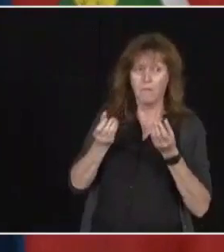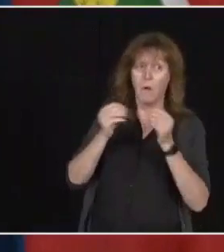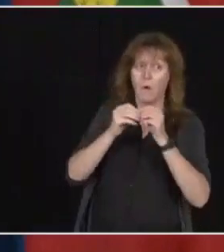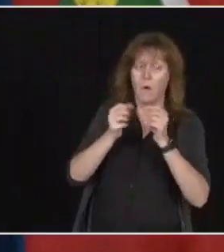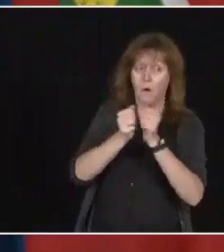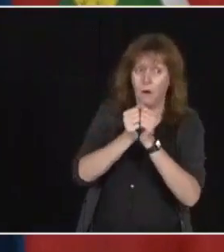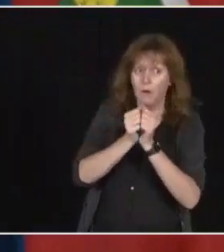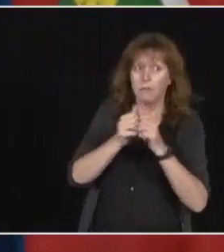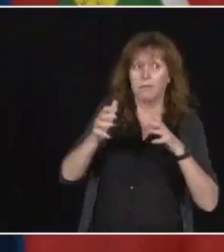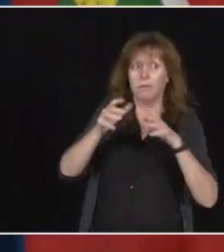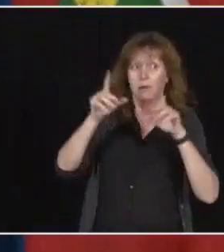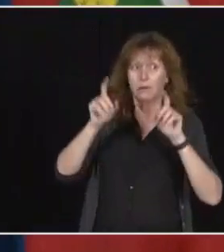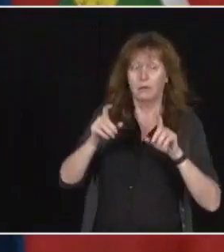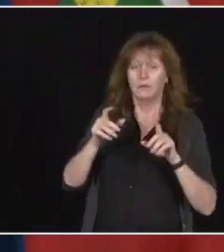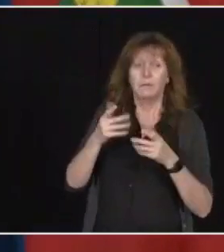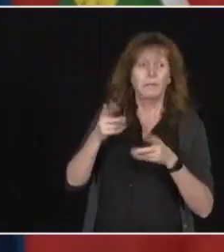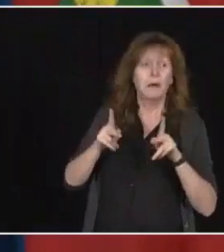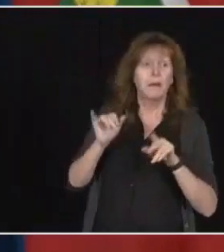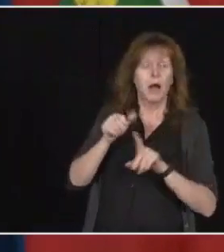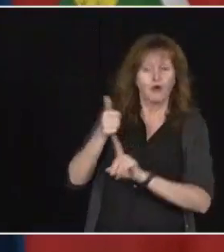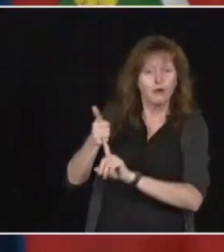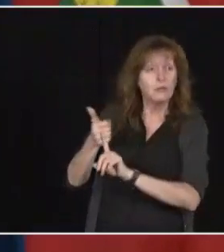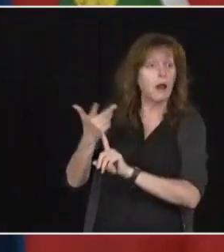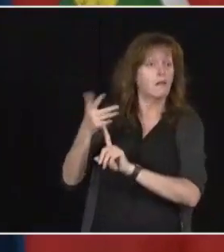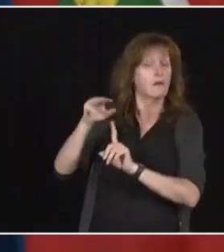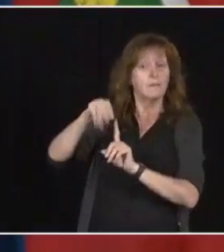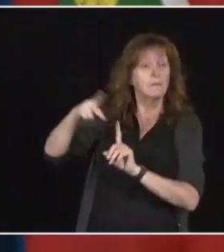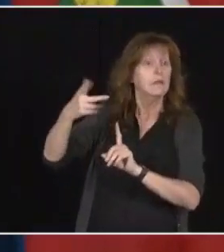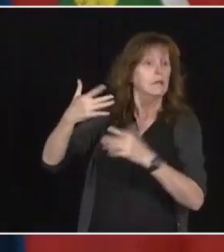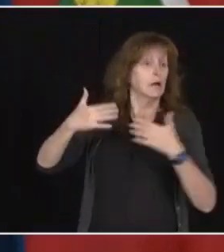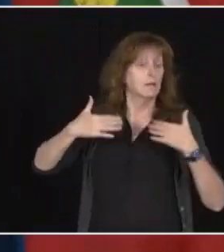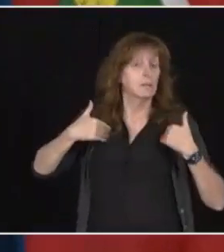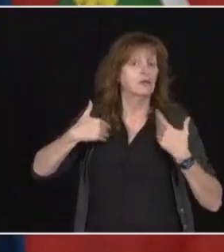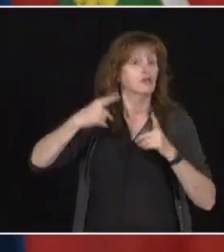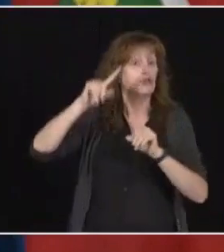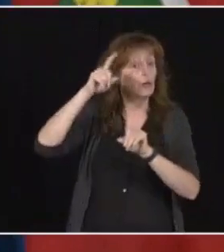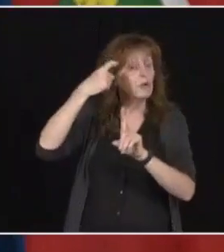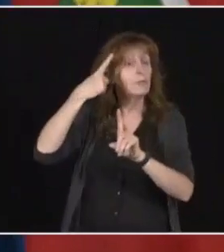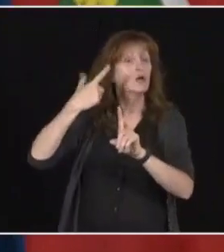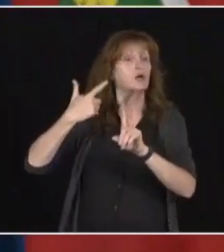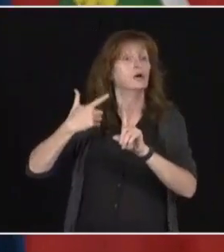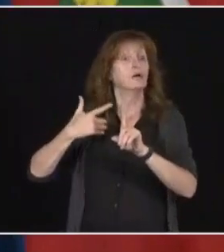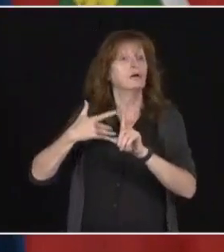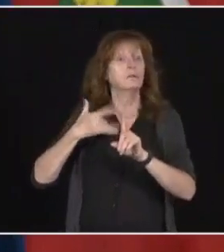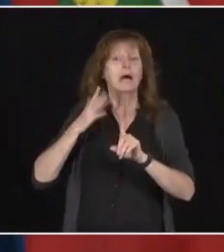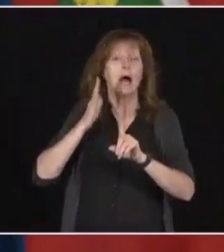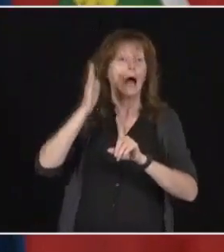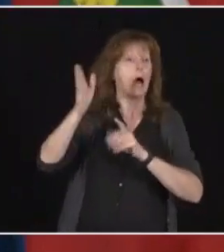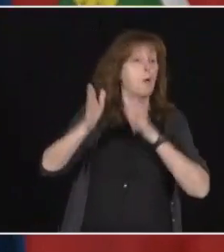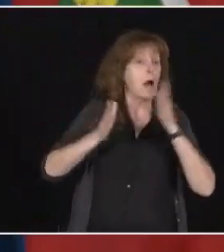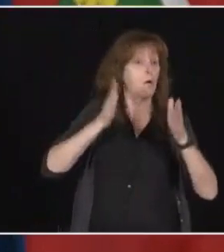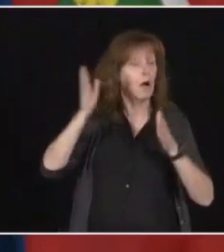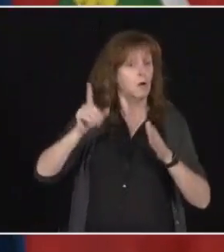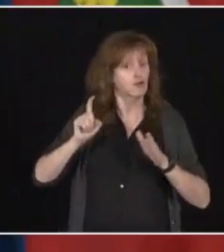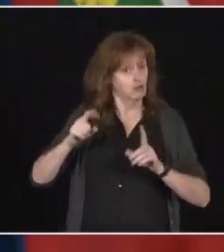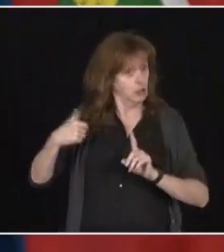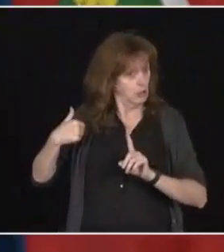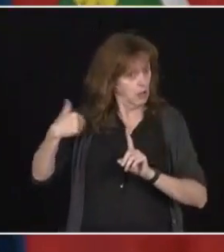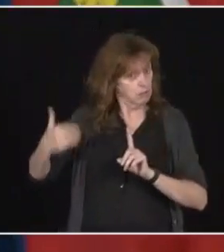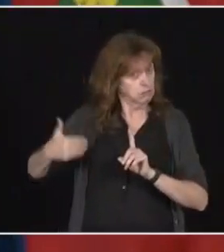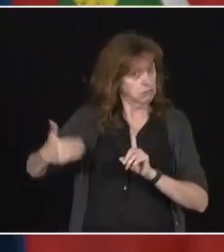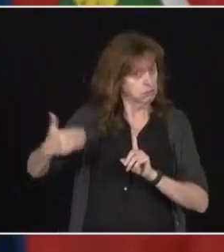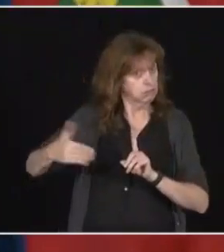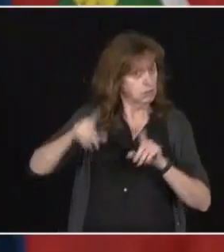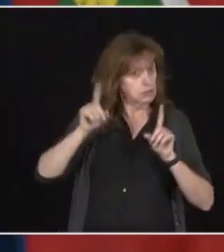the Premier, people who are out in the community more, doing more public events should be tested on a regular basis? Would you commit